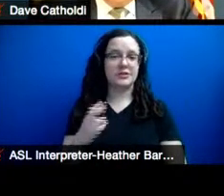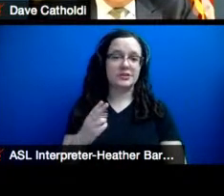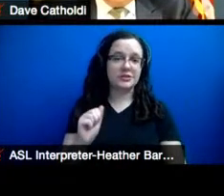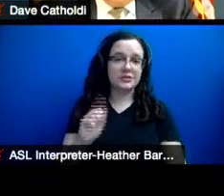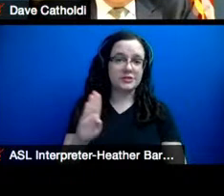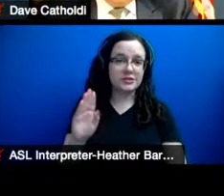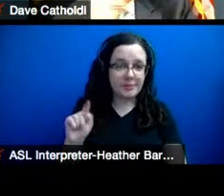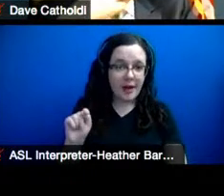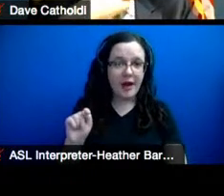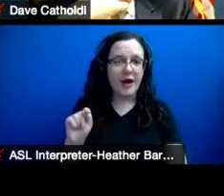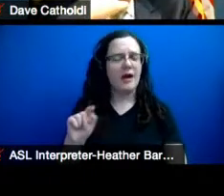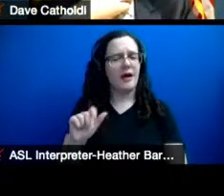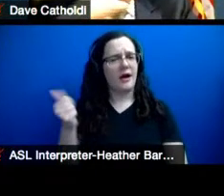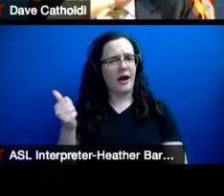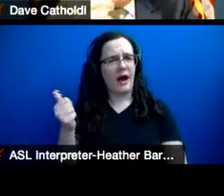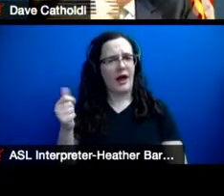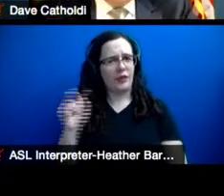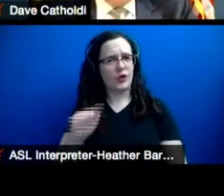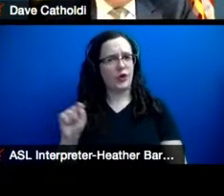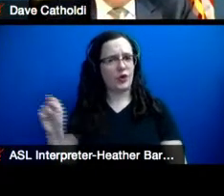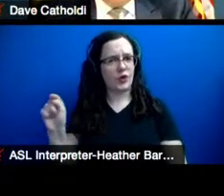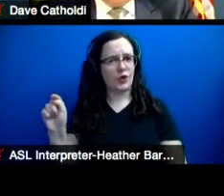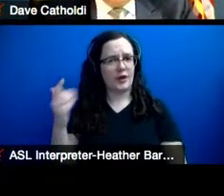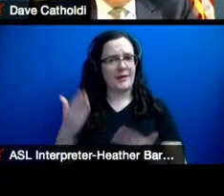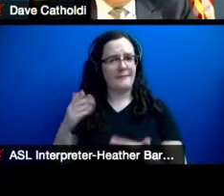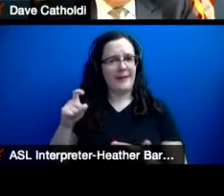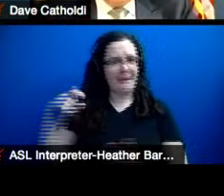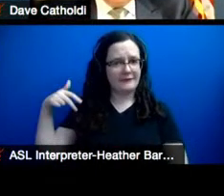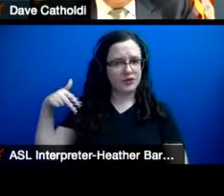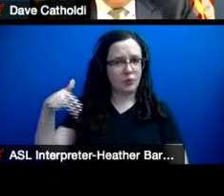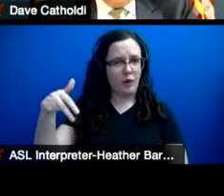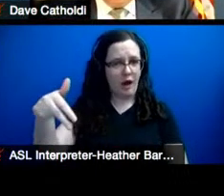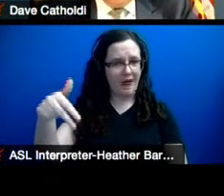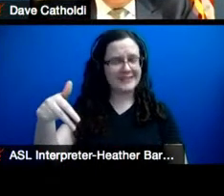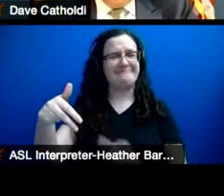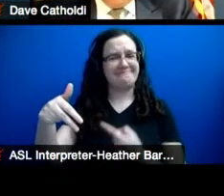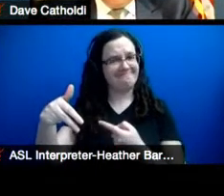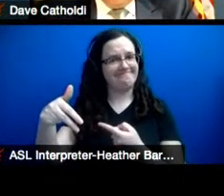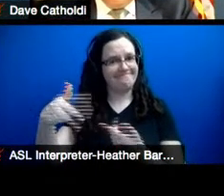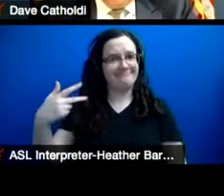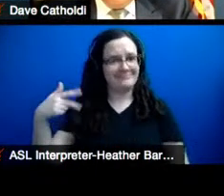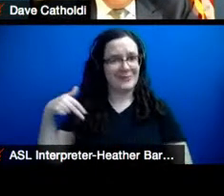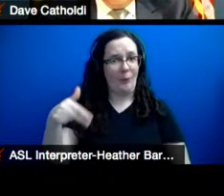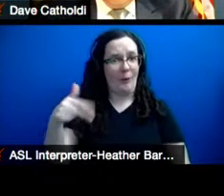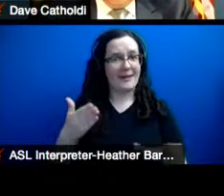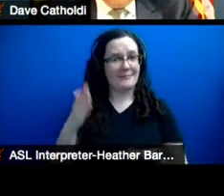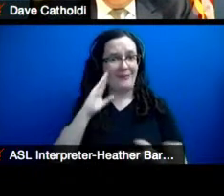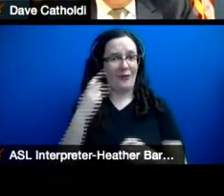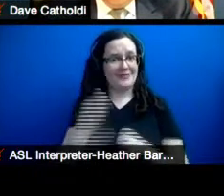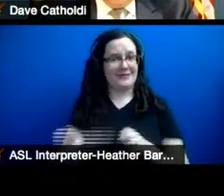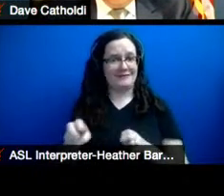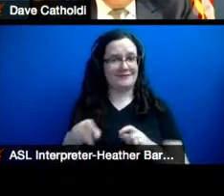and others who might need to walk, and walking that might be more difficult